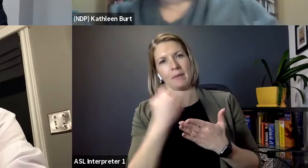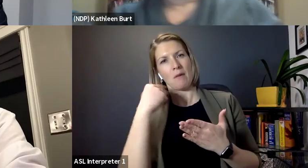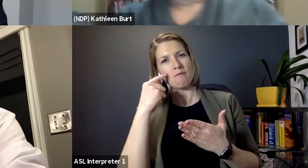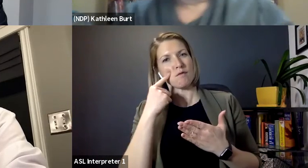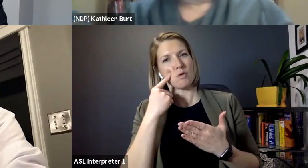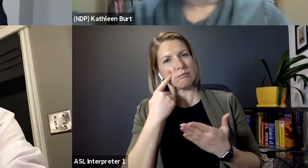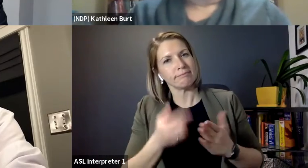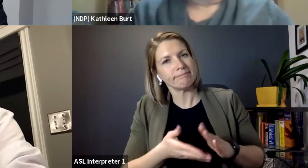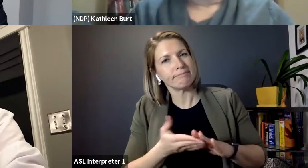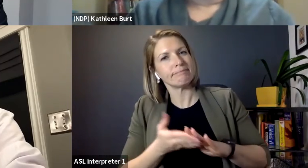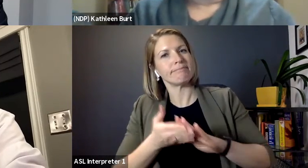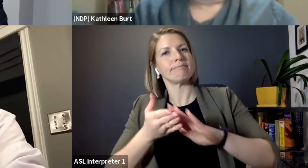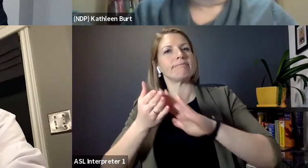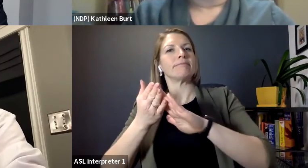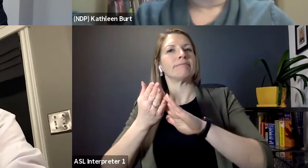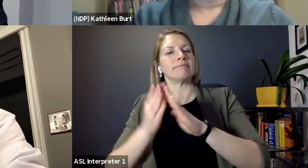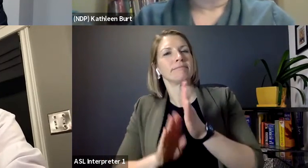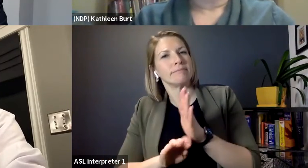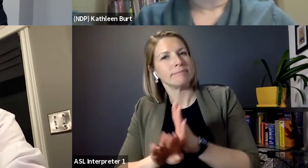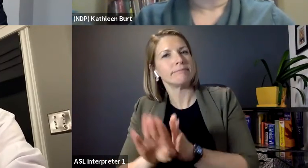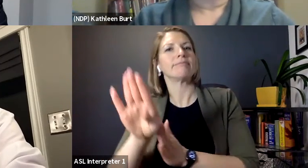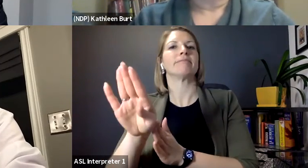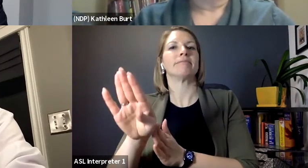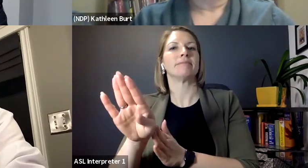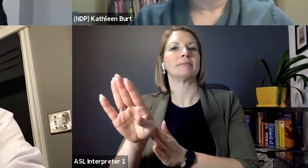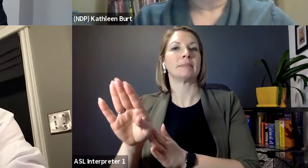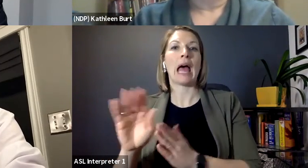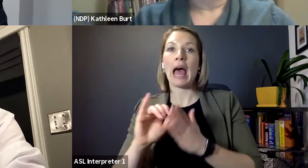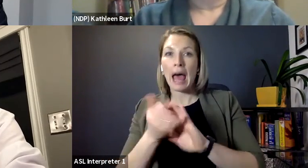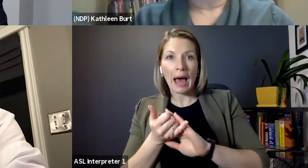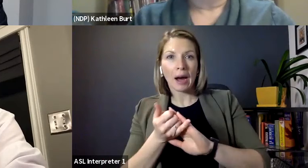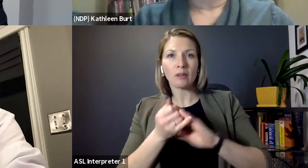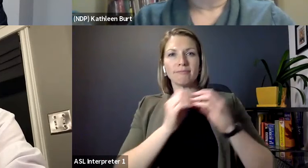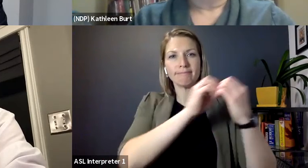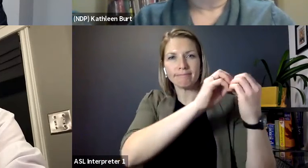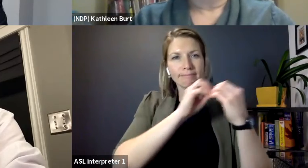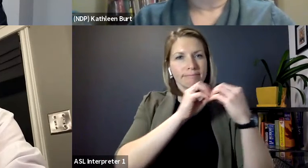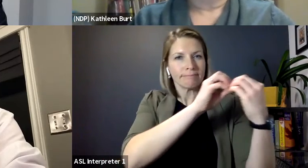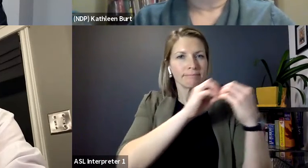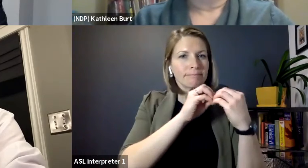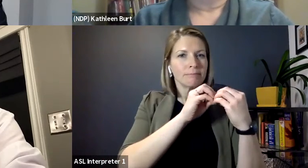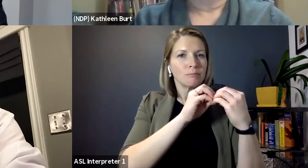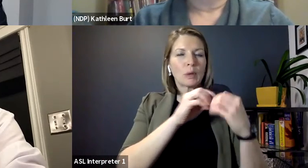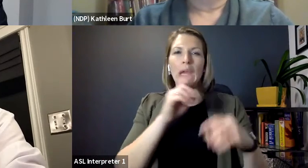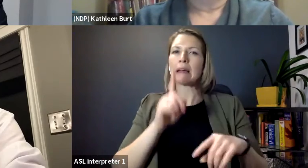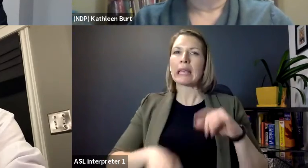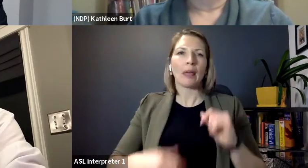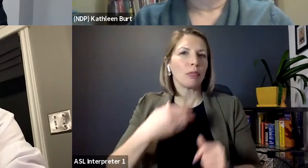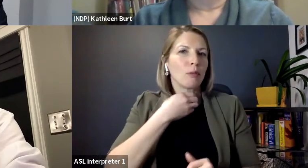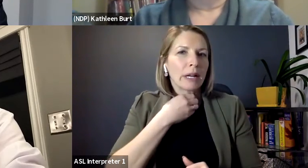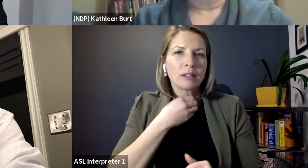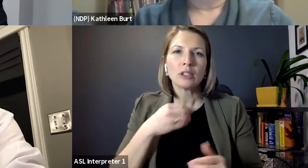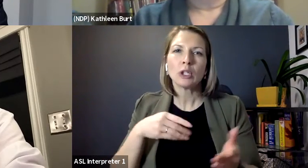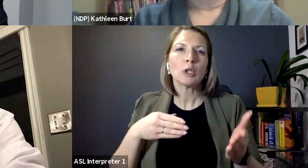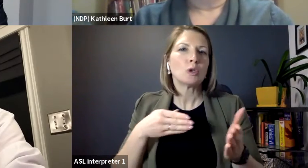such, critical negotiations need to be done. There is no room for grandstanding, threats of suing the federal government,